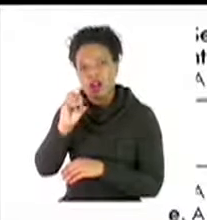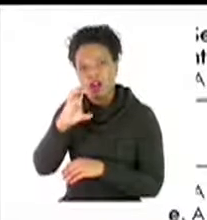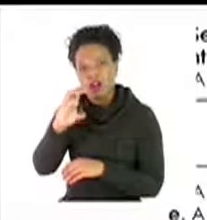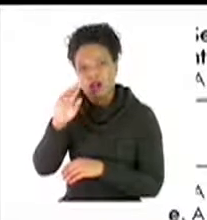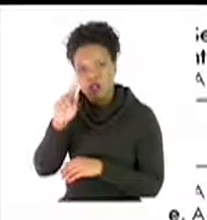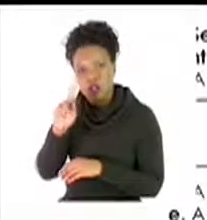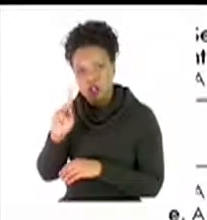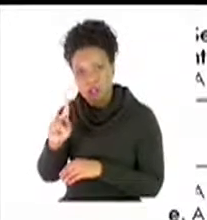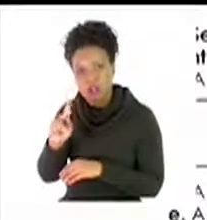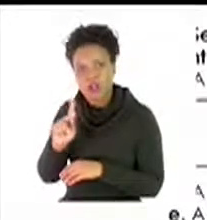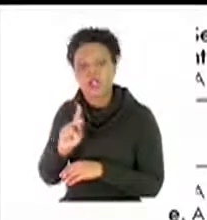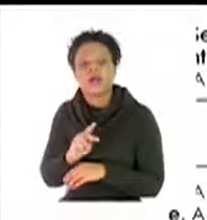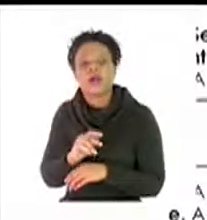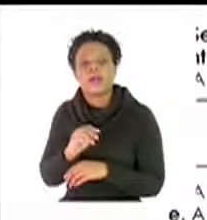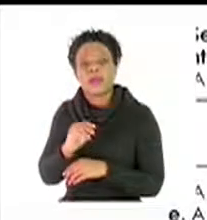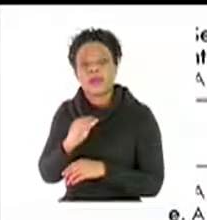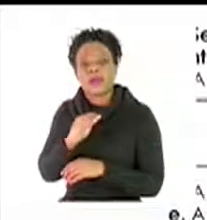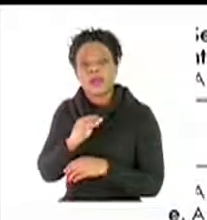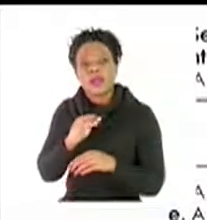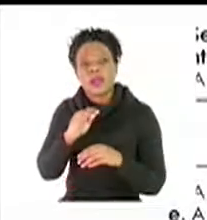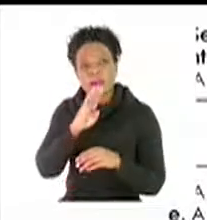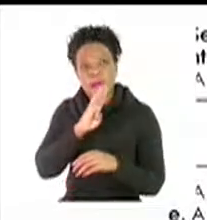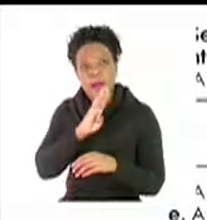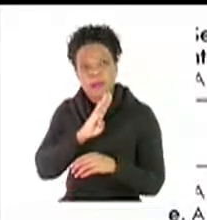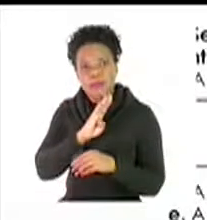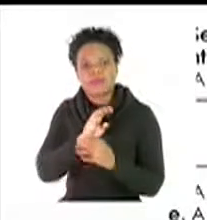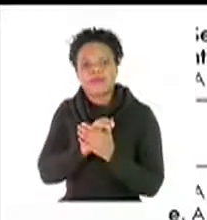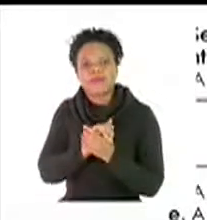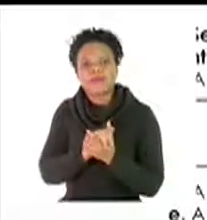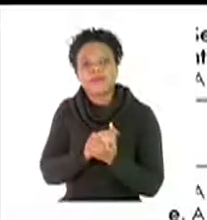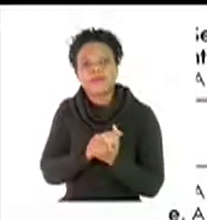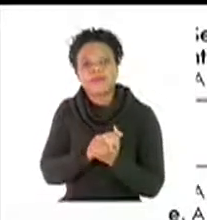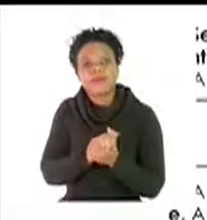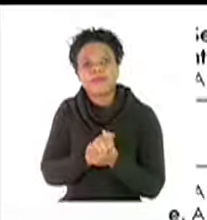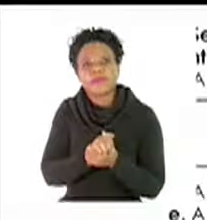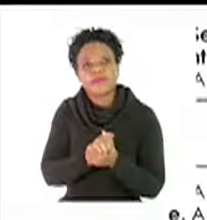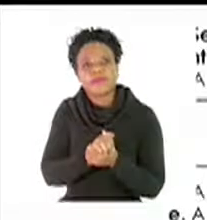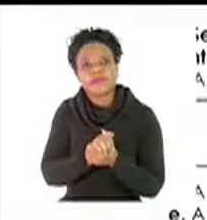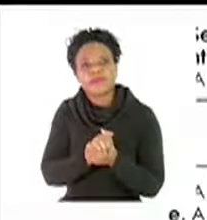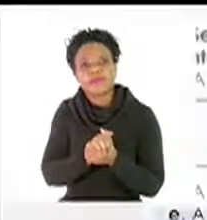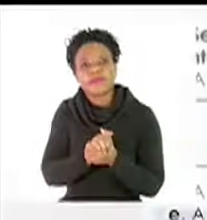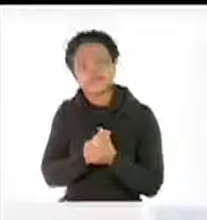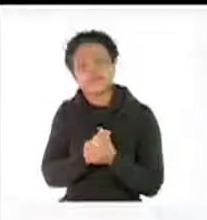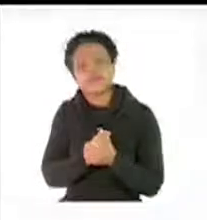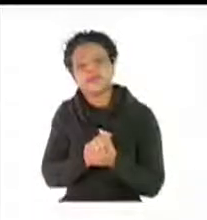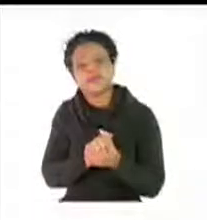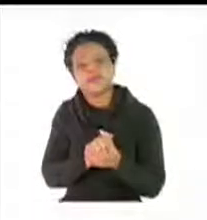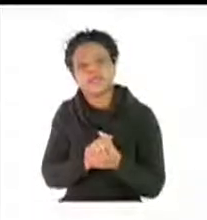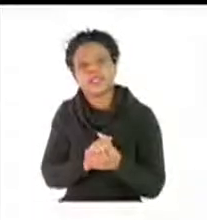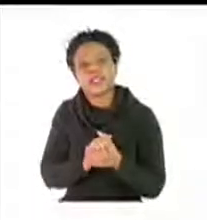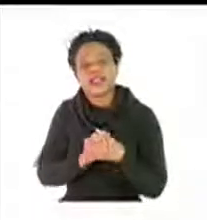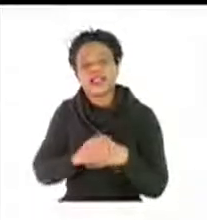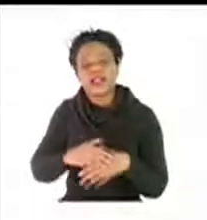activities. Now, activity three, that is on page 5. Let's turn to page